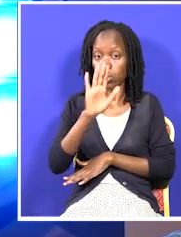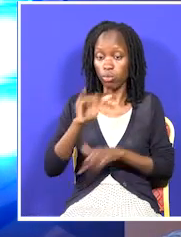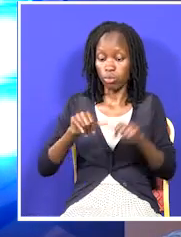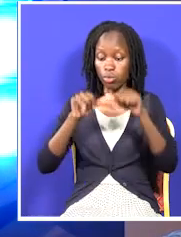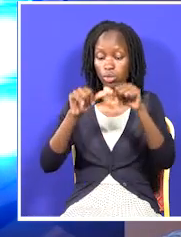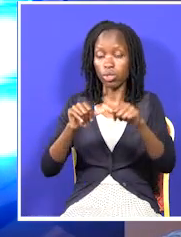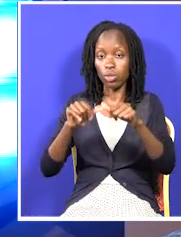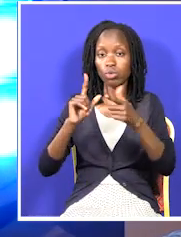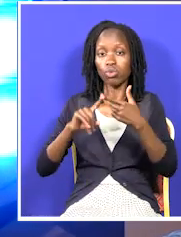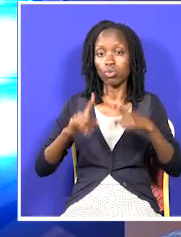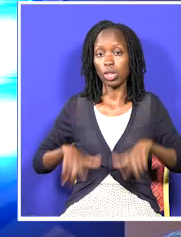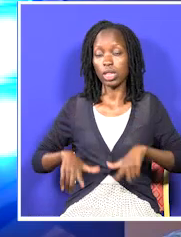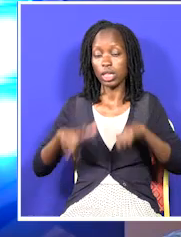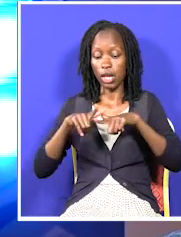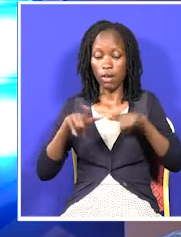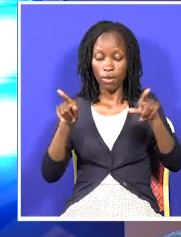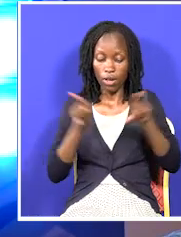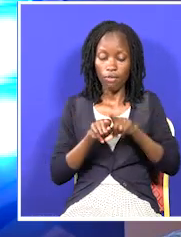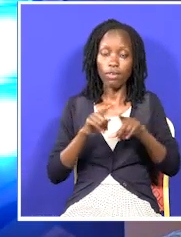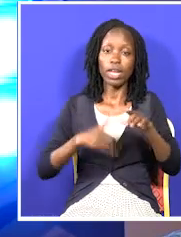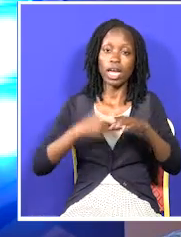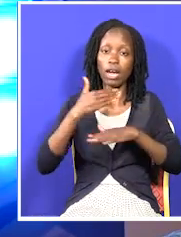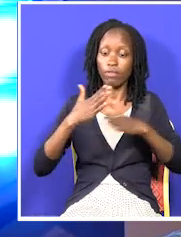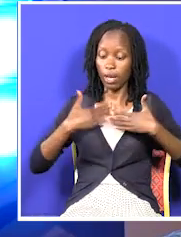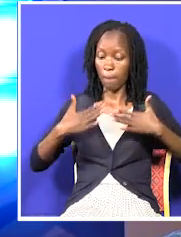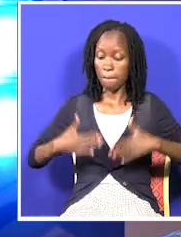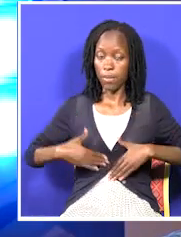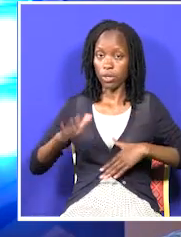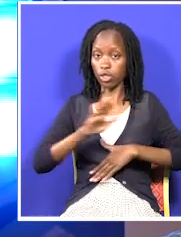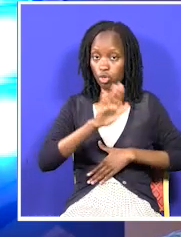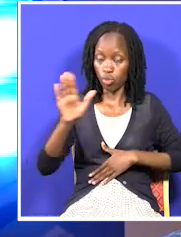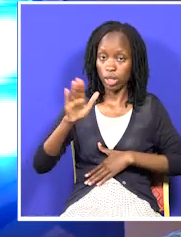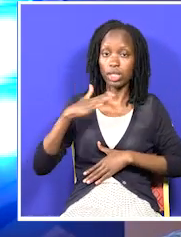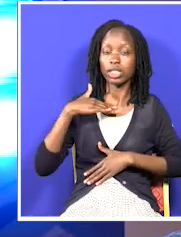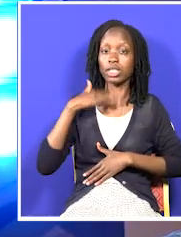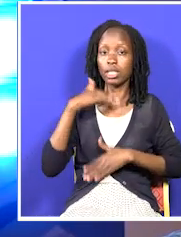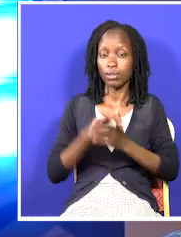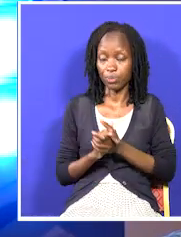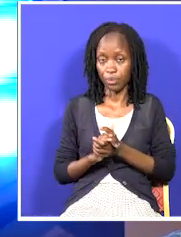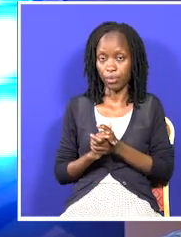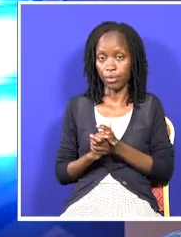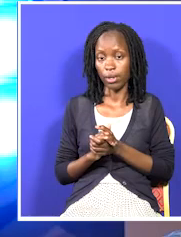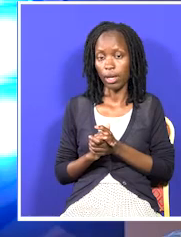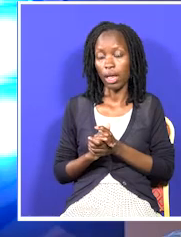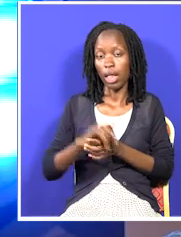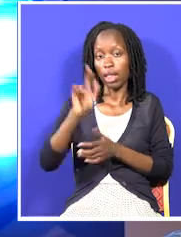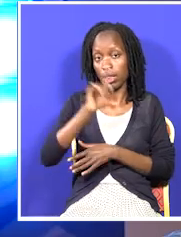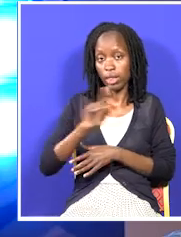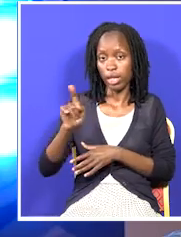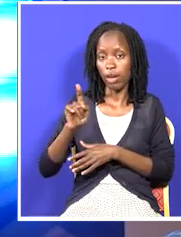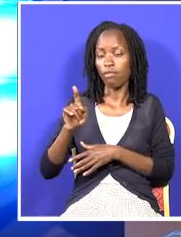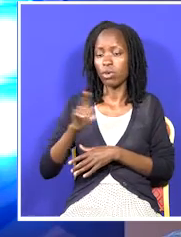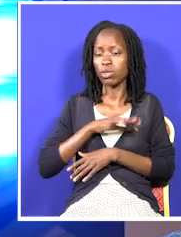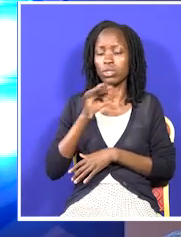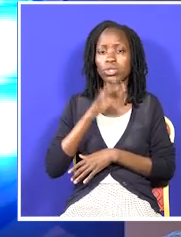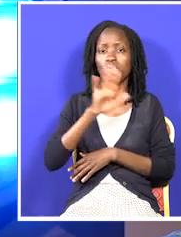continues to exist after your physical life ends. And therefore, it can